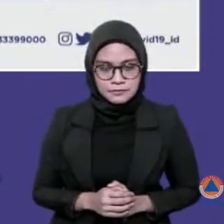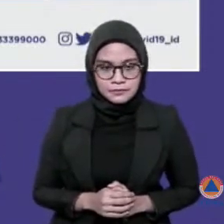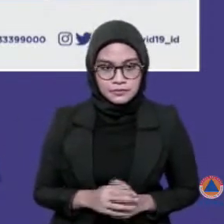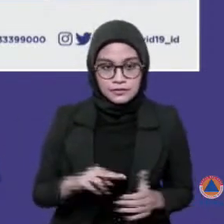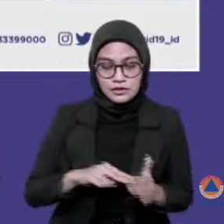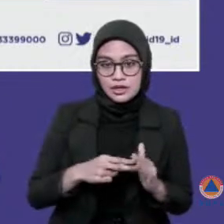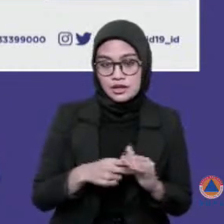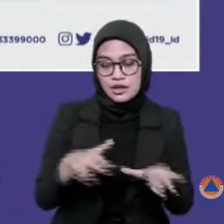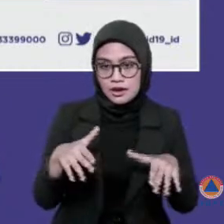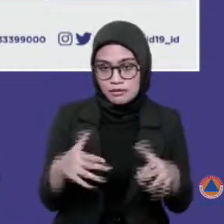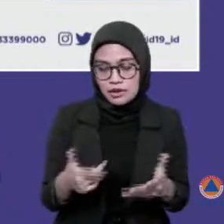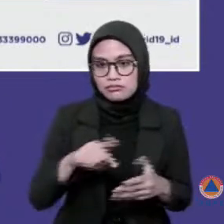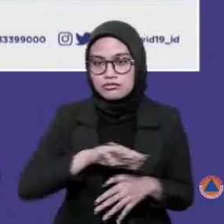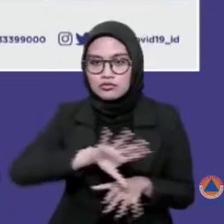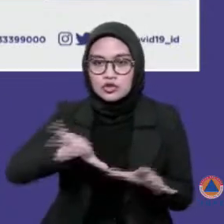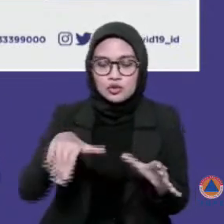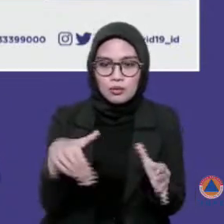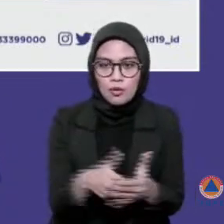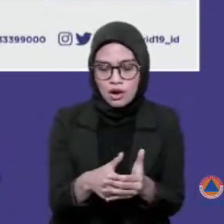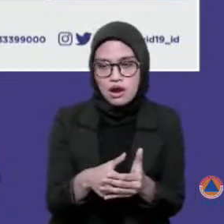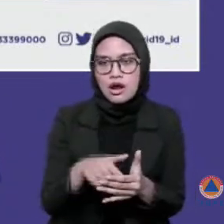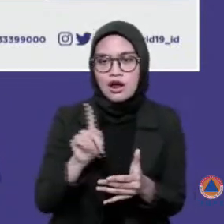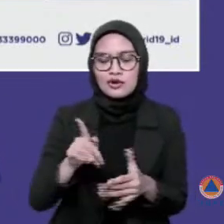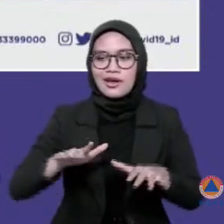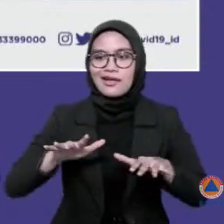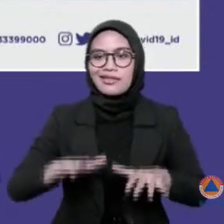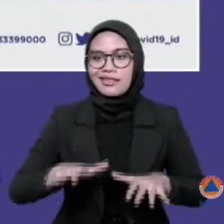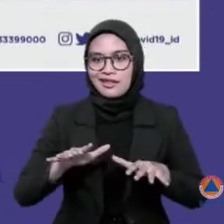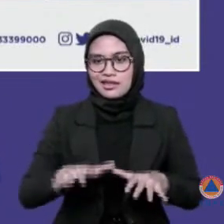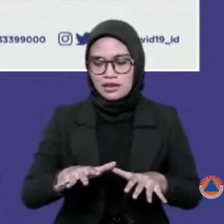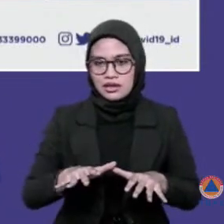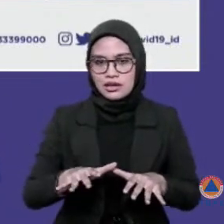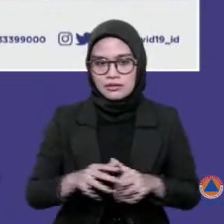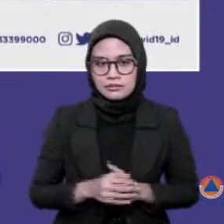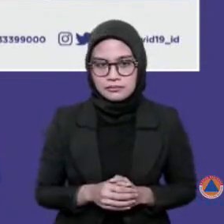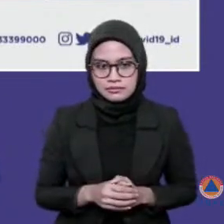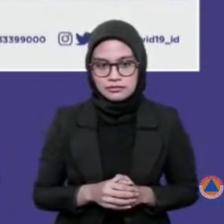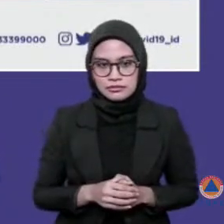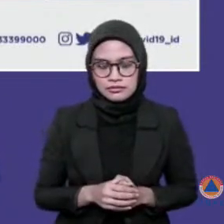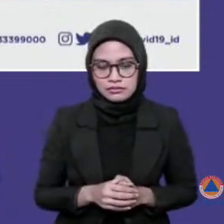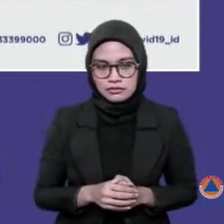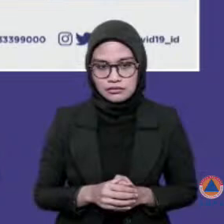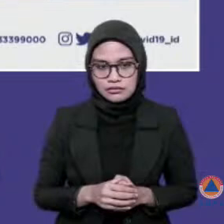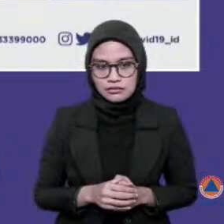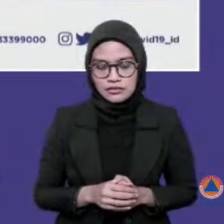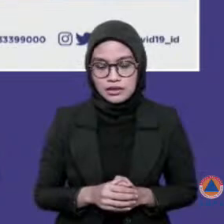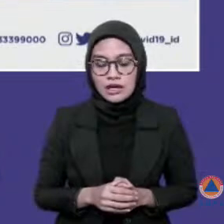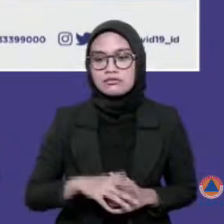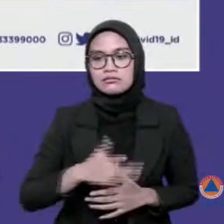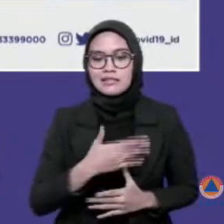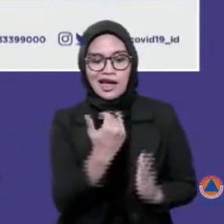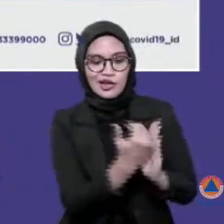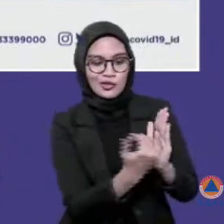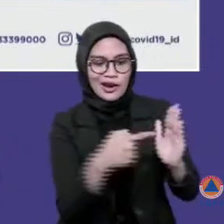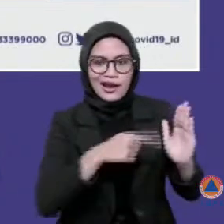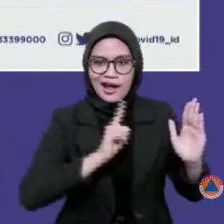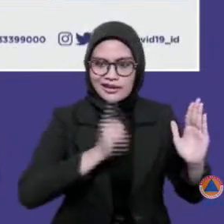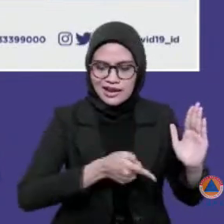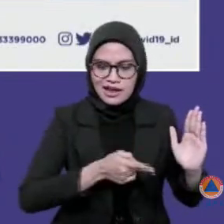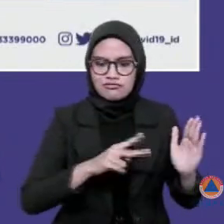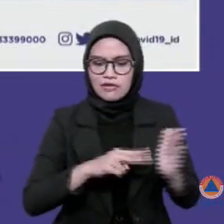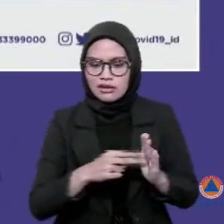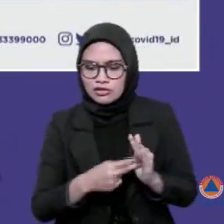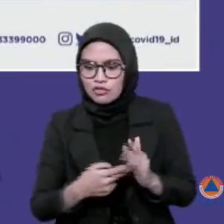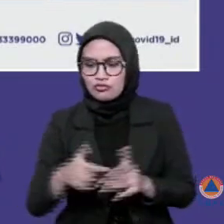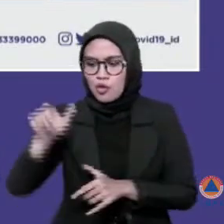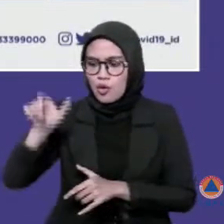restrictions of international travelers' entry is not the same as prohibiting the entry of citizens with